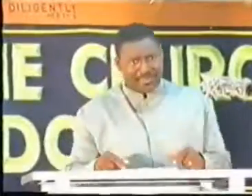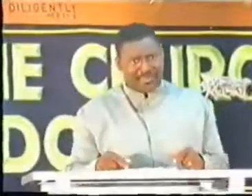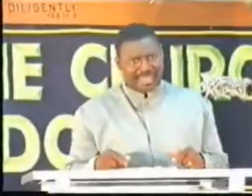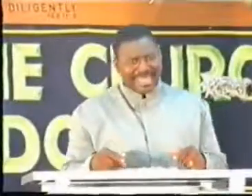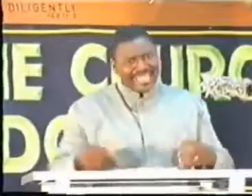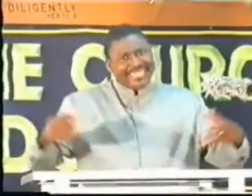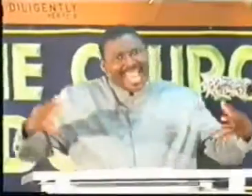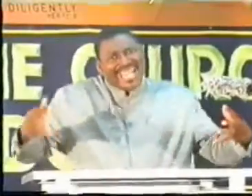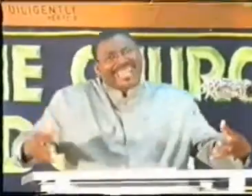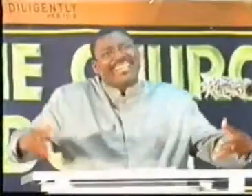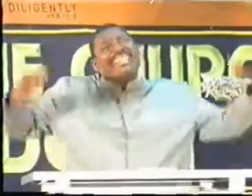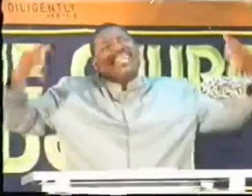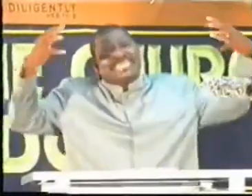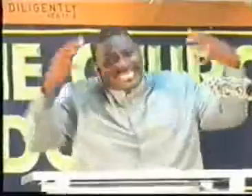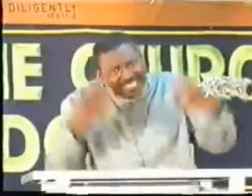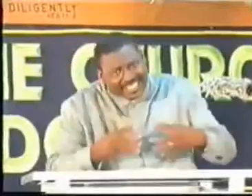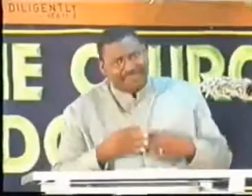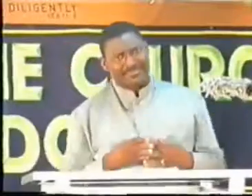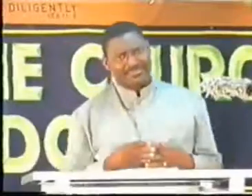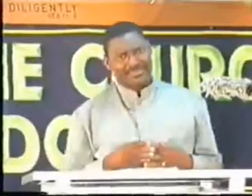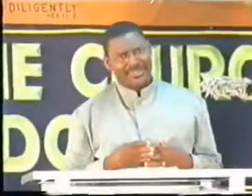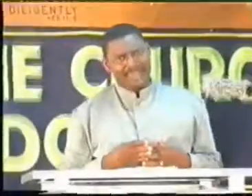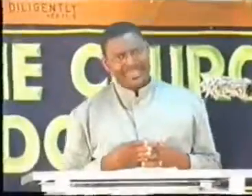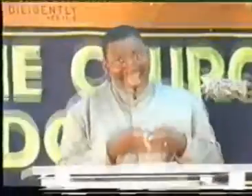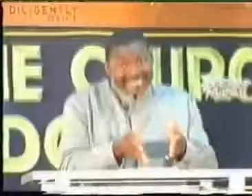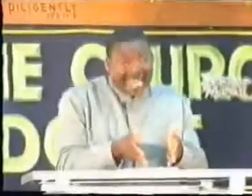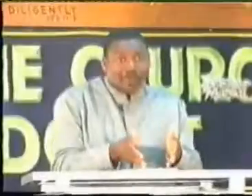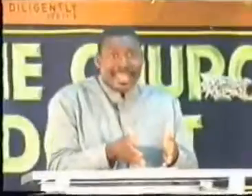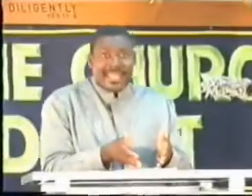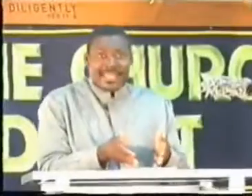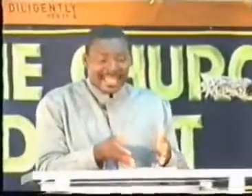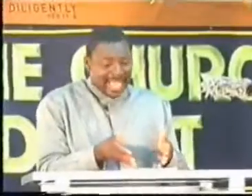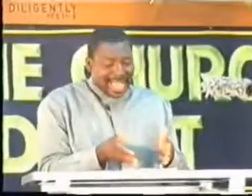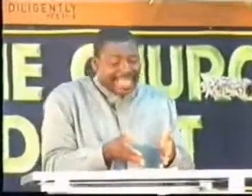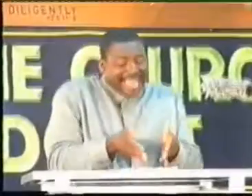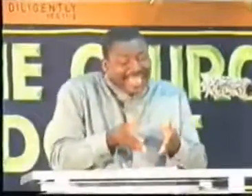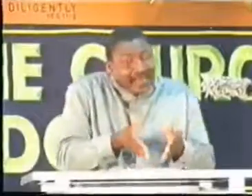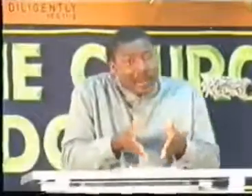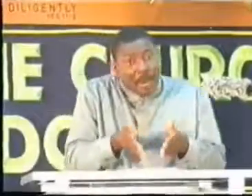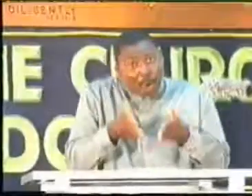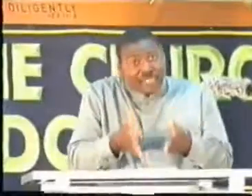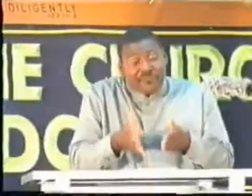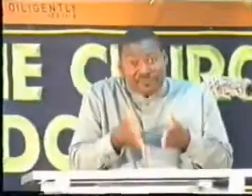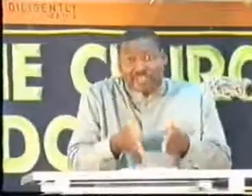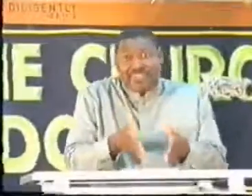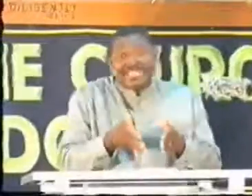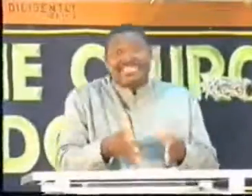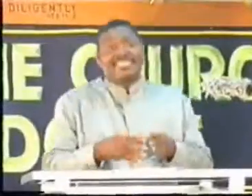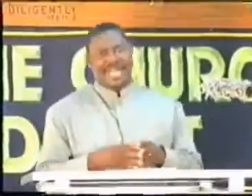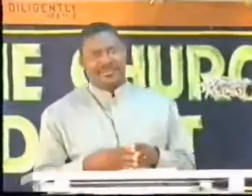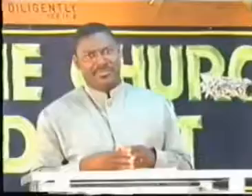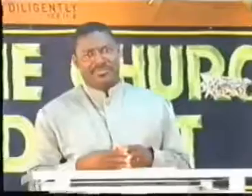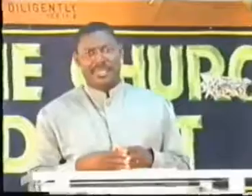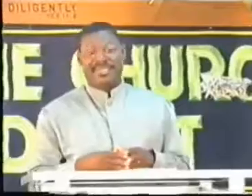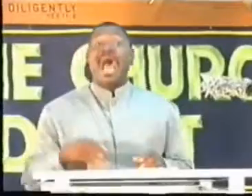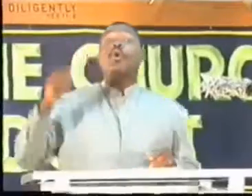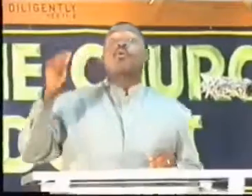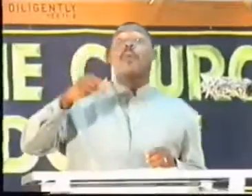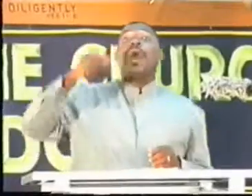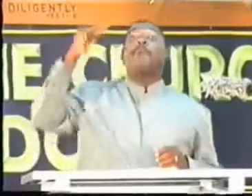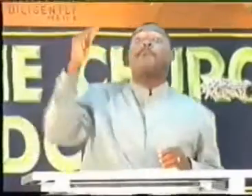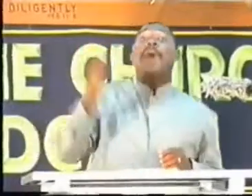omu ye nechile se eye Christian tradition sasika wei ana sani ema wei ya wajino 1 Corinthians 16 hano